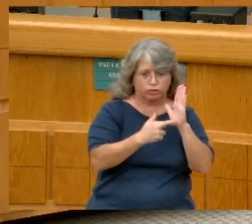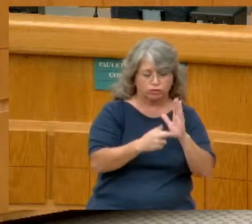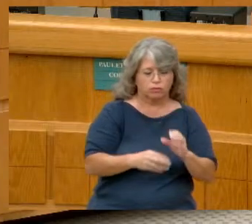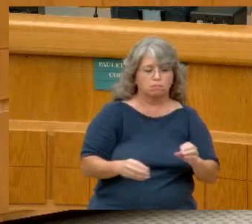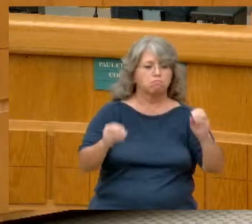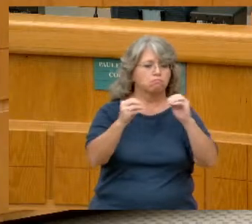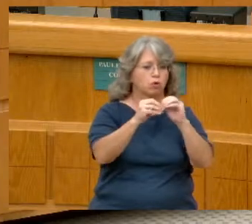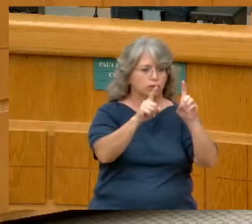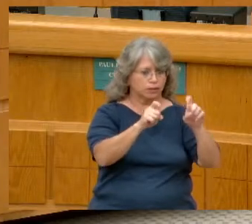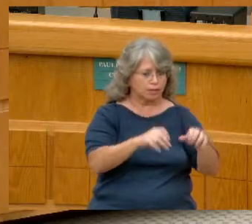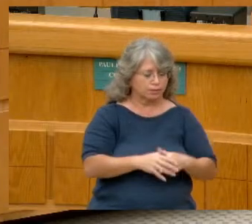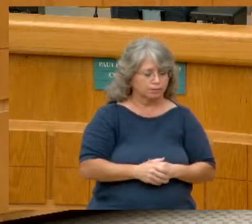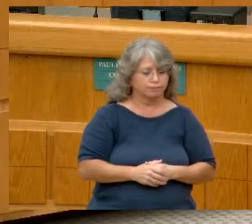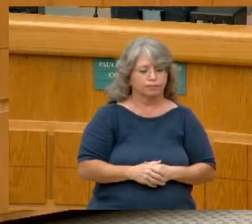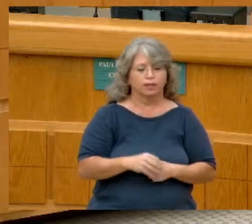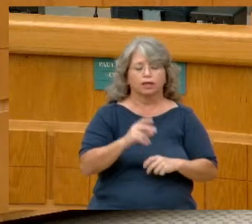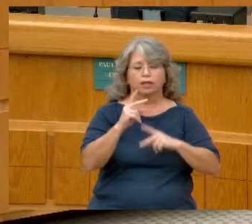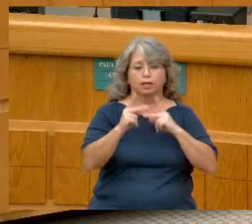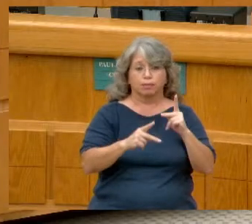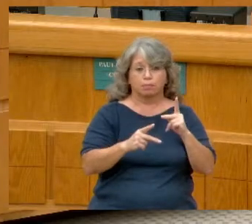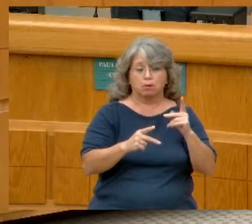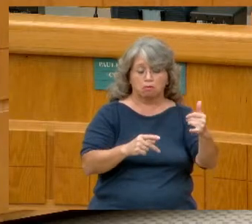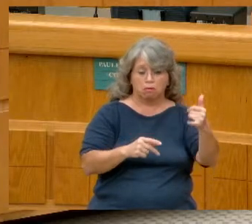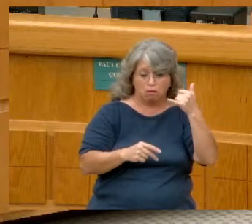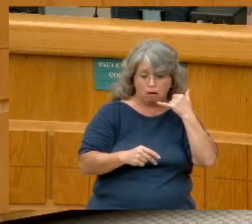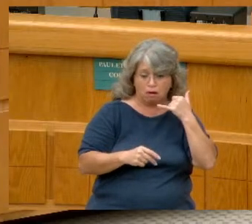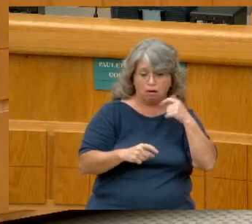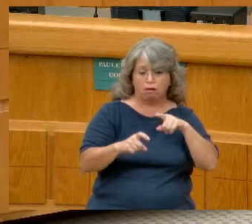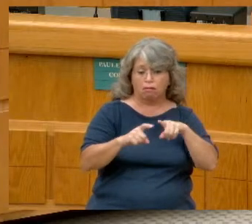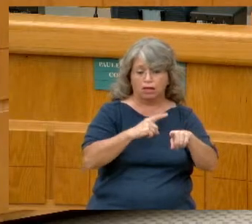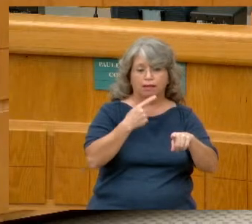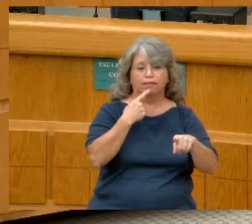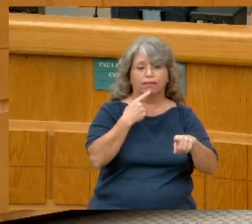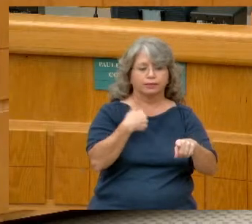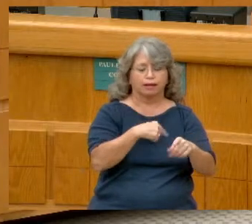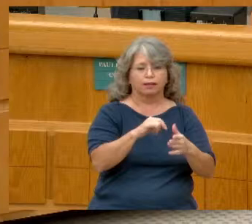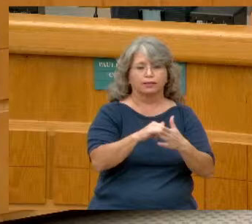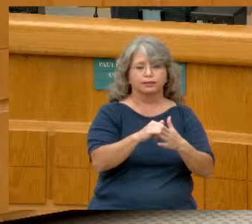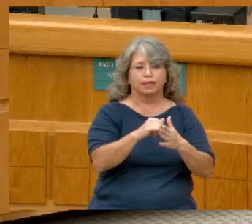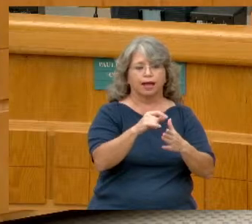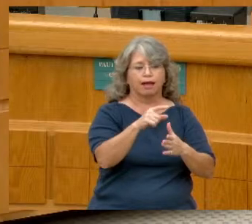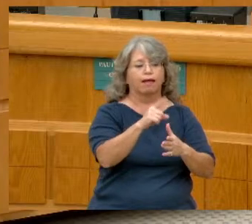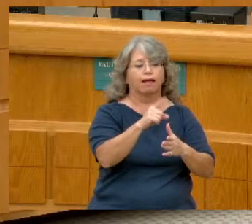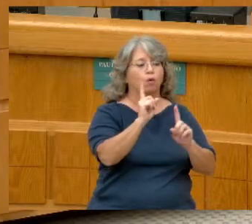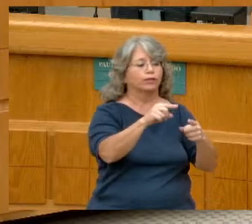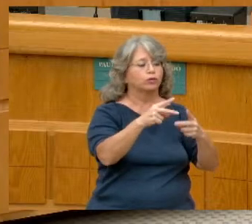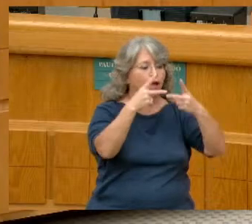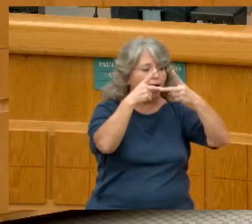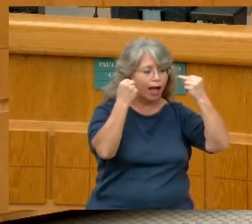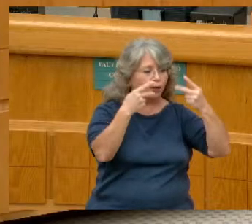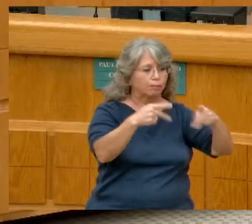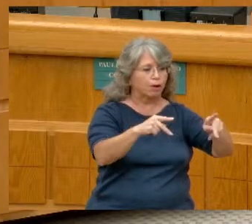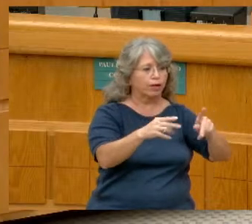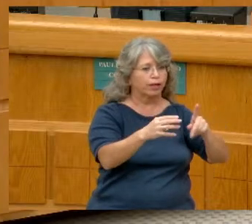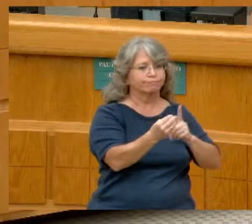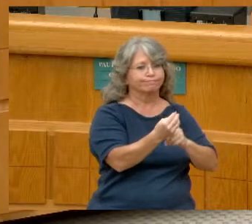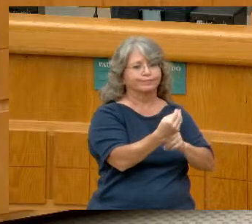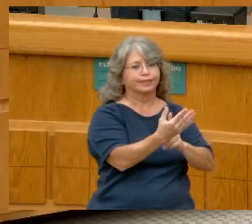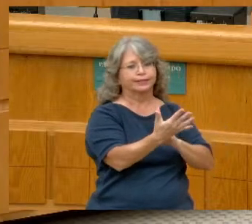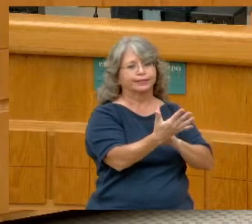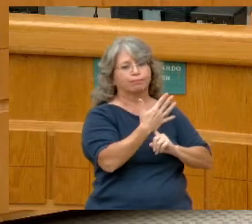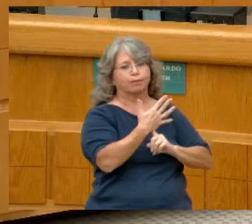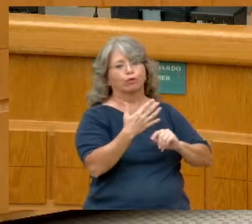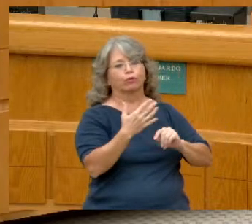people calling are telling us that they were exposed at Halloween parties where they found out positive COVID-19 cases were